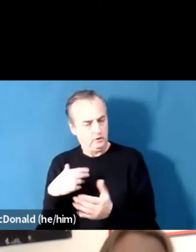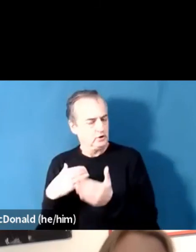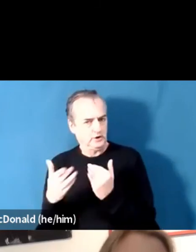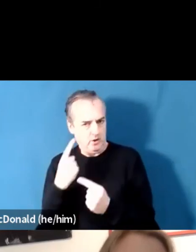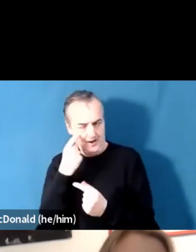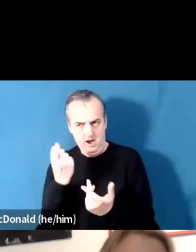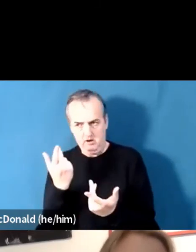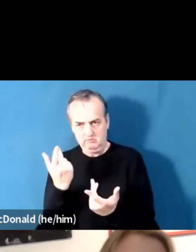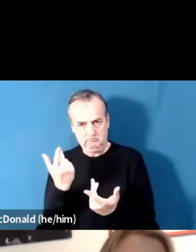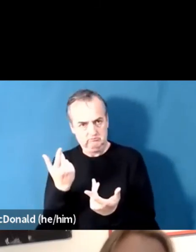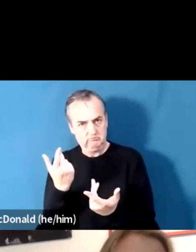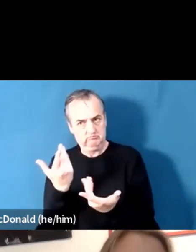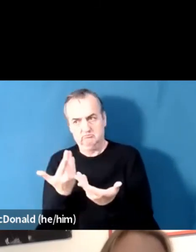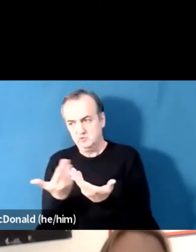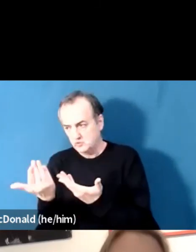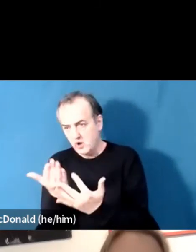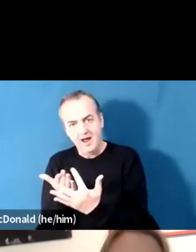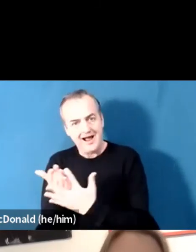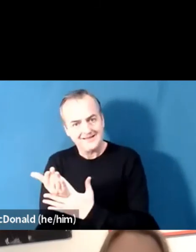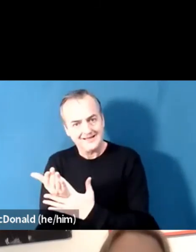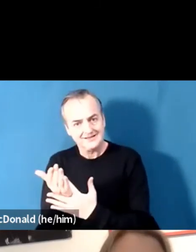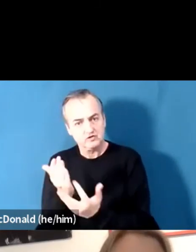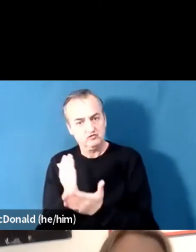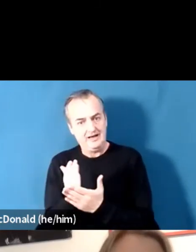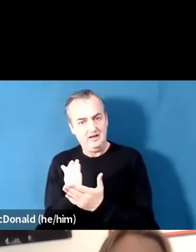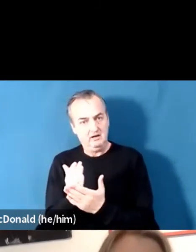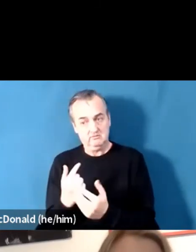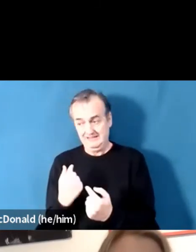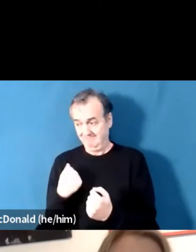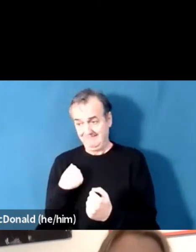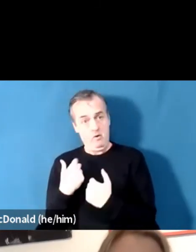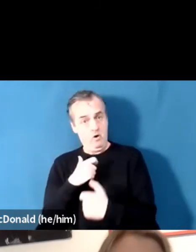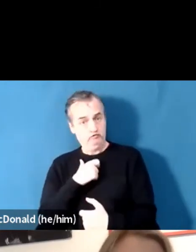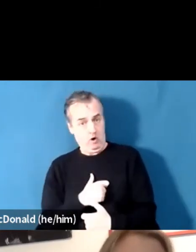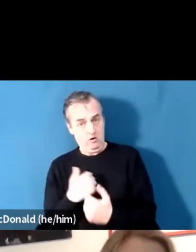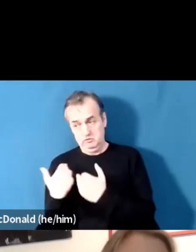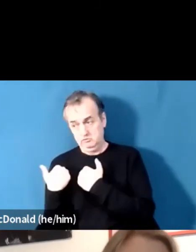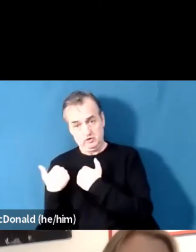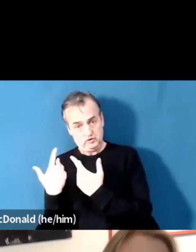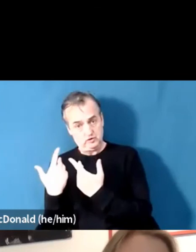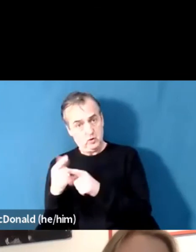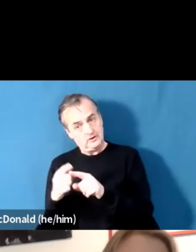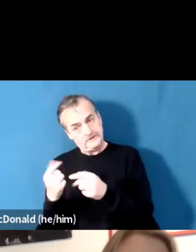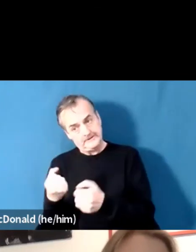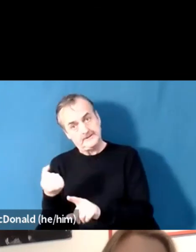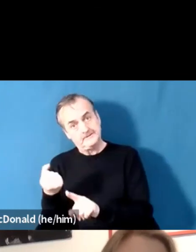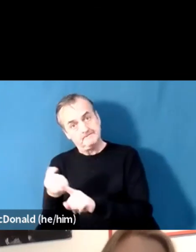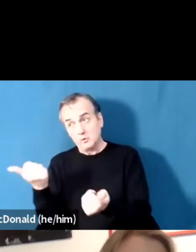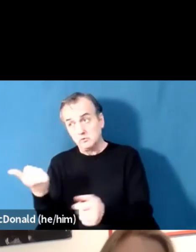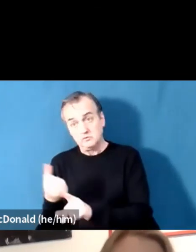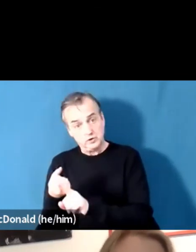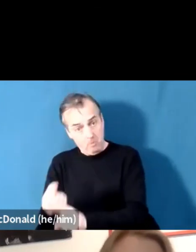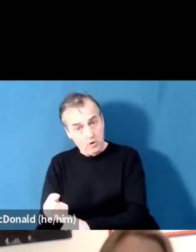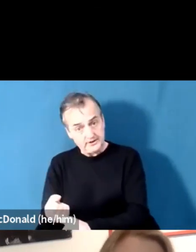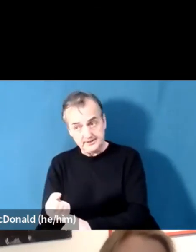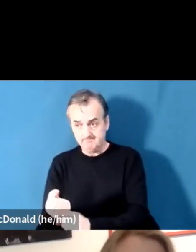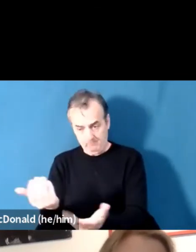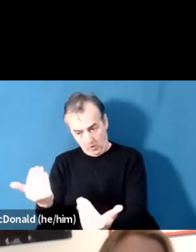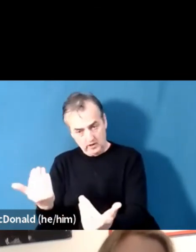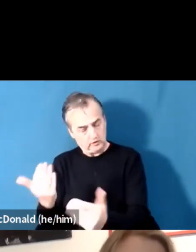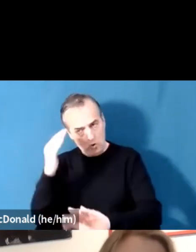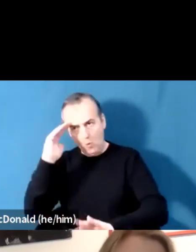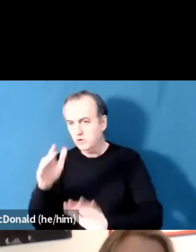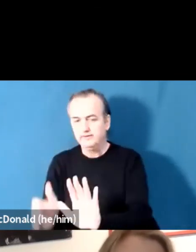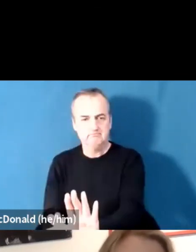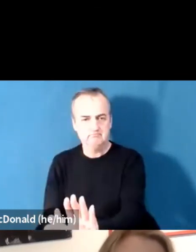at all. All right, okay. If anything, that's what we will be and should be championing. So yeah, please don't worry